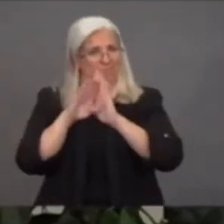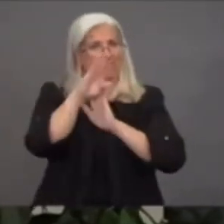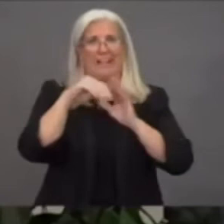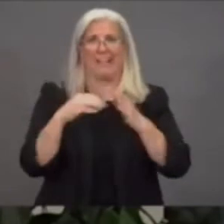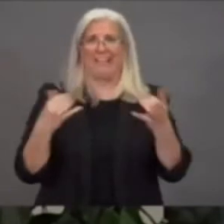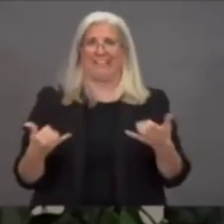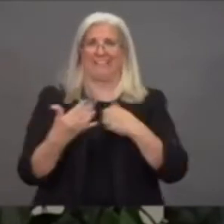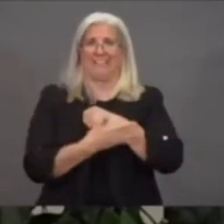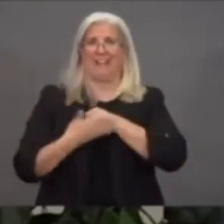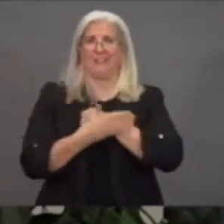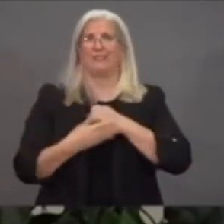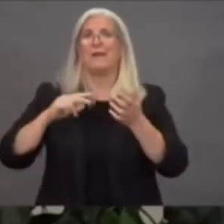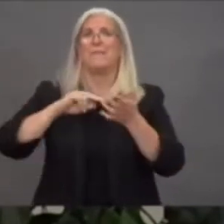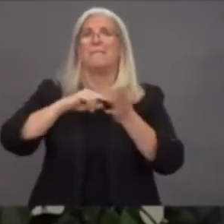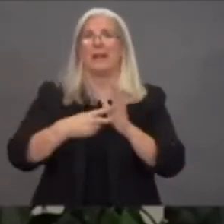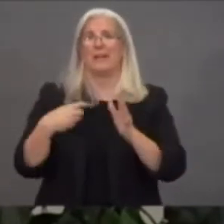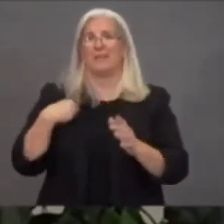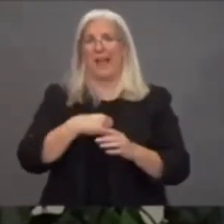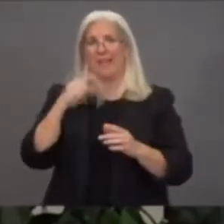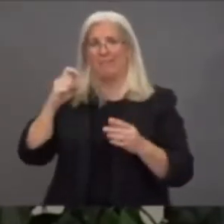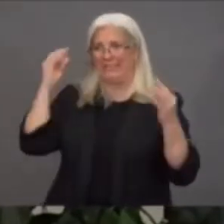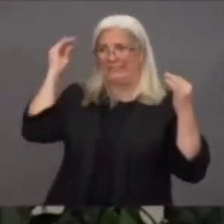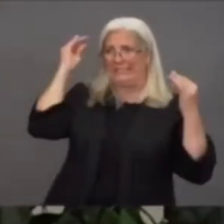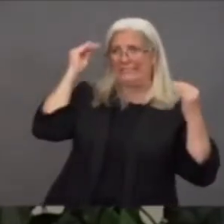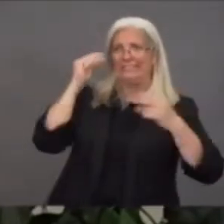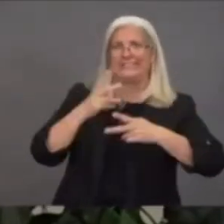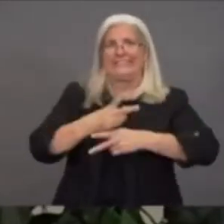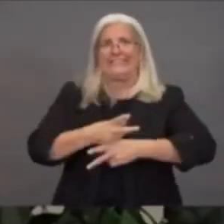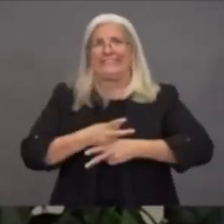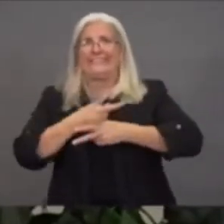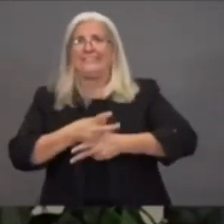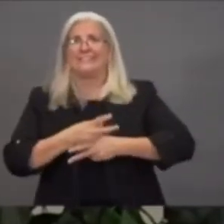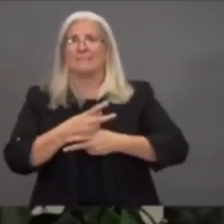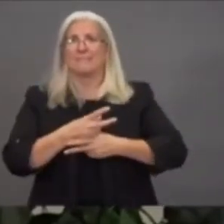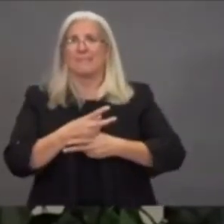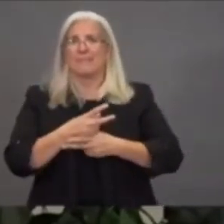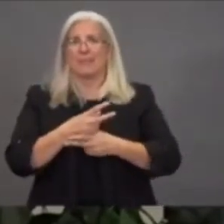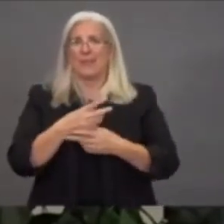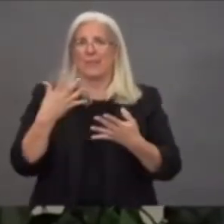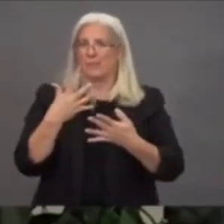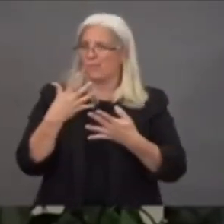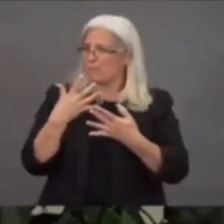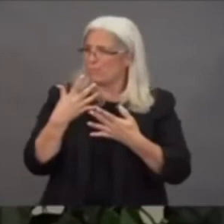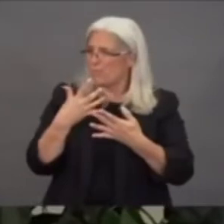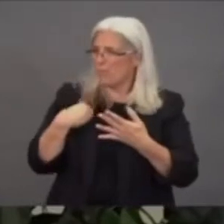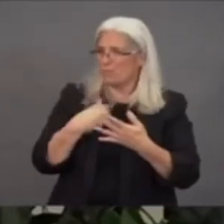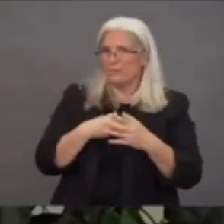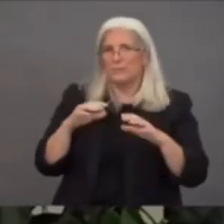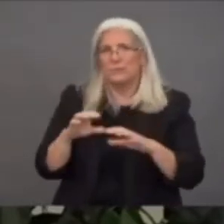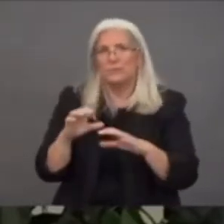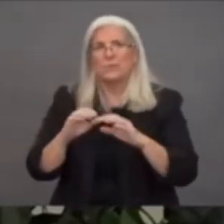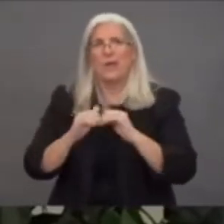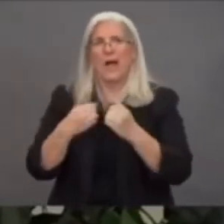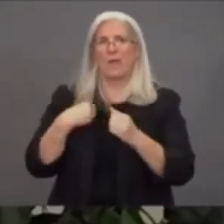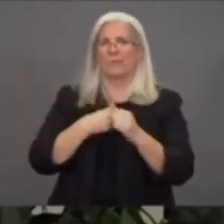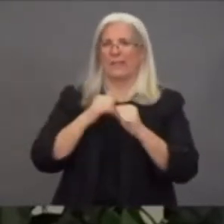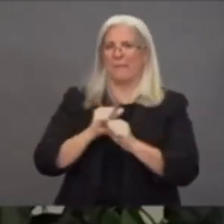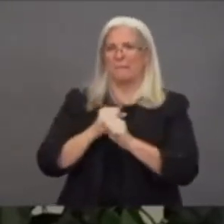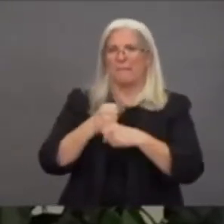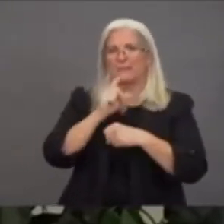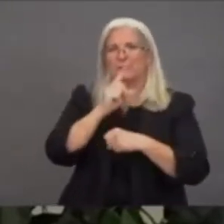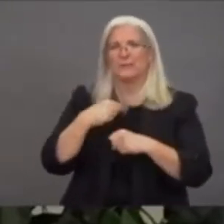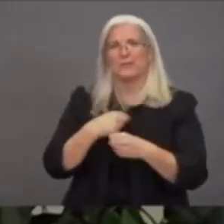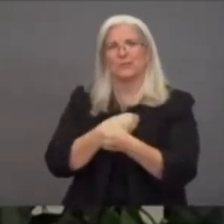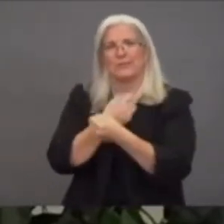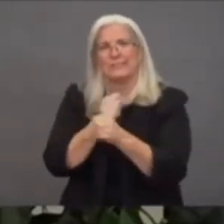be thoughtful about what kind of measures we take to reduce our risk. And I think